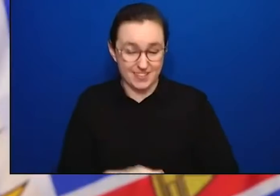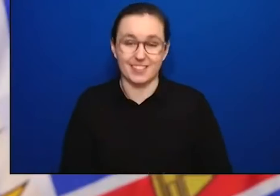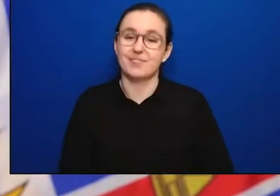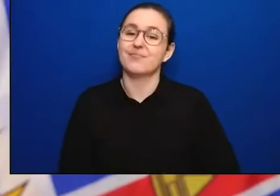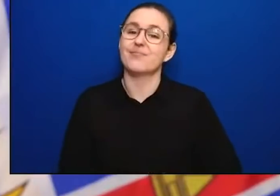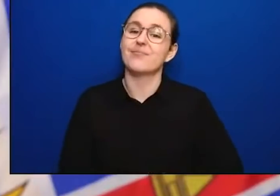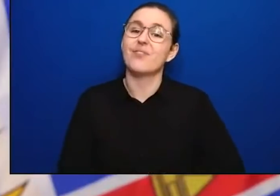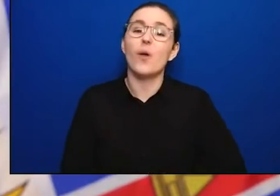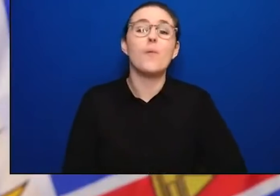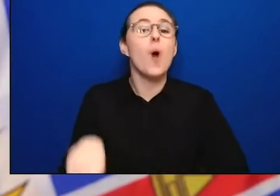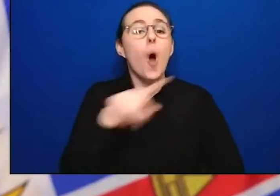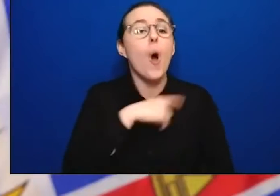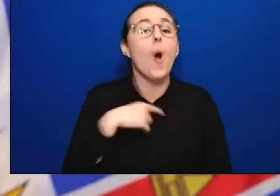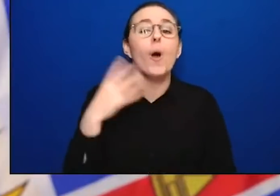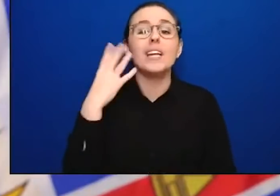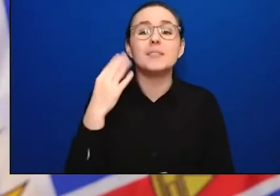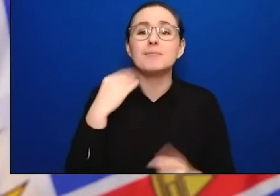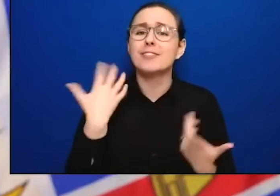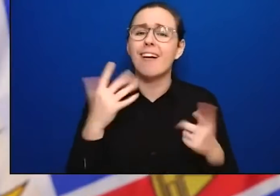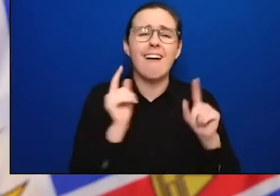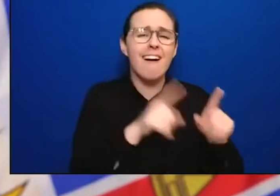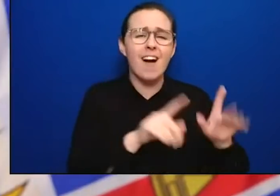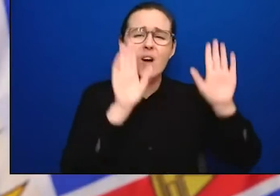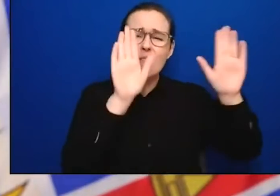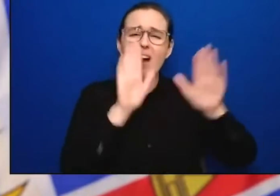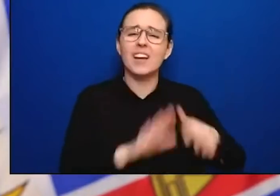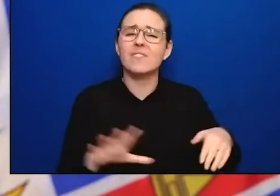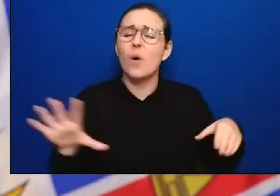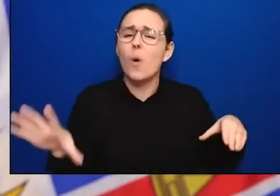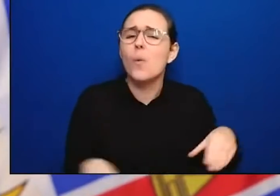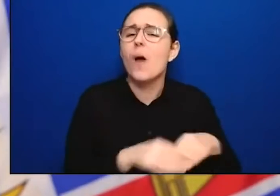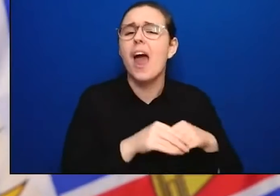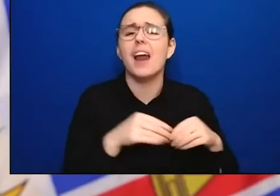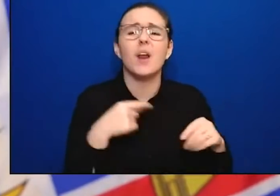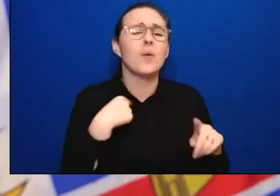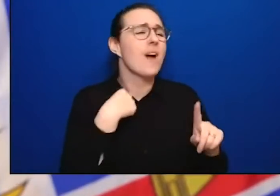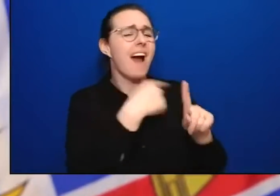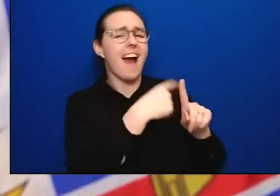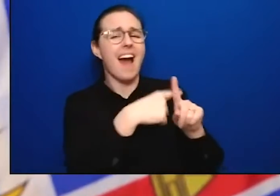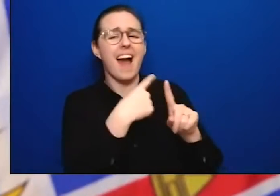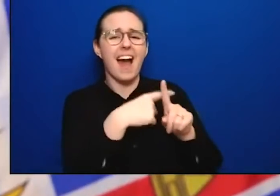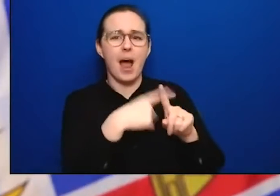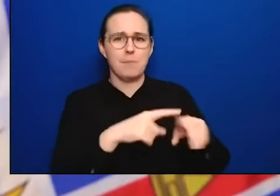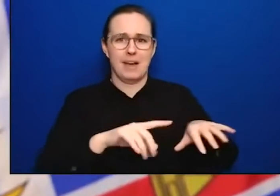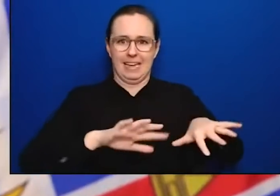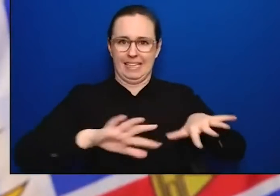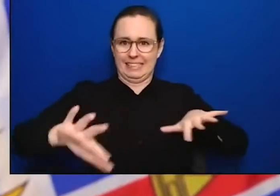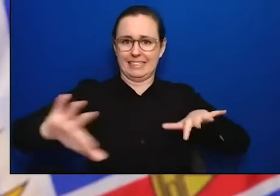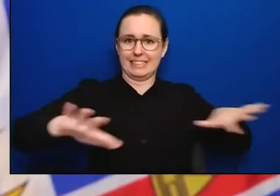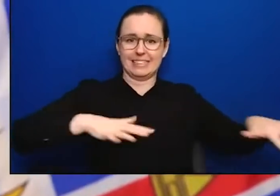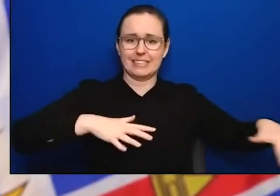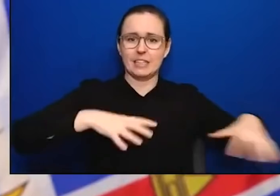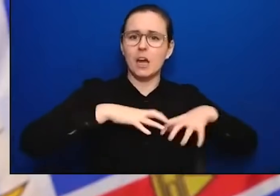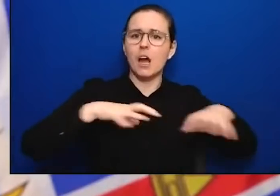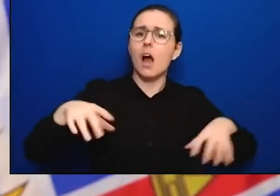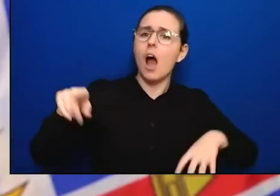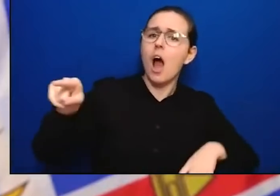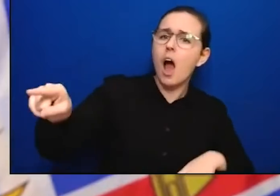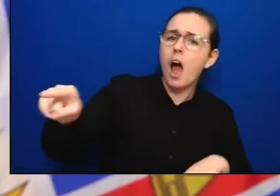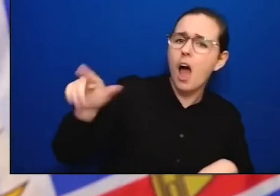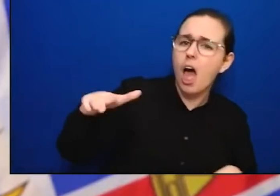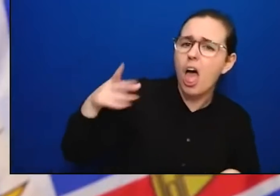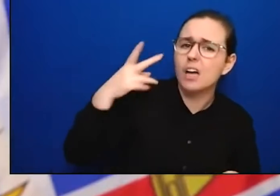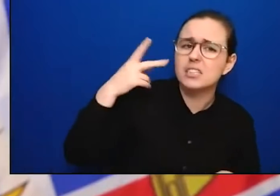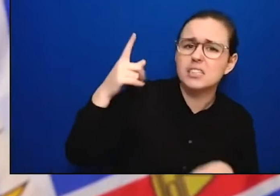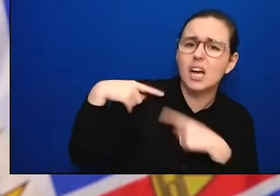what, it's very challenging. And we've all been to wonderful weddings where, yes, you all start off with the right intentions